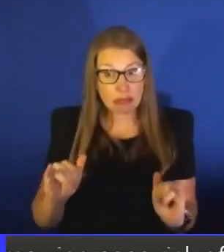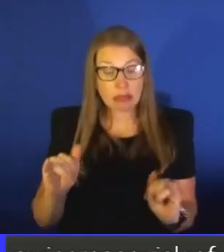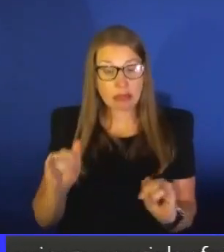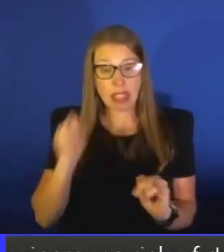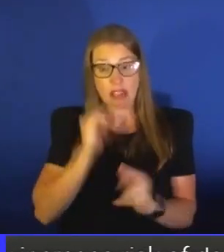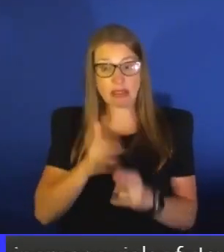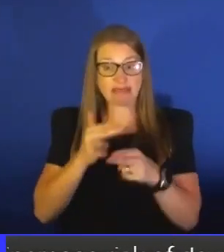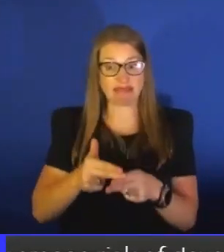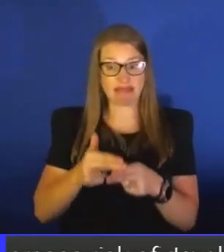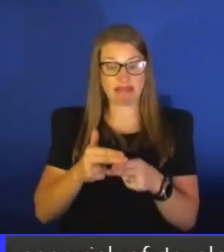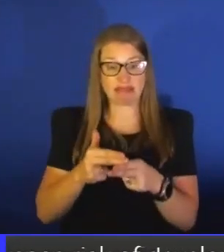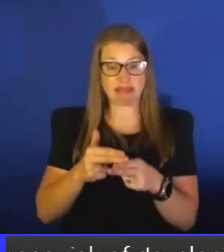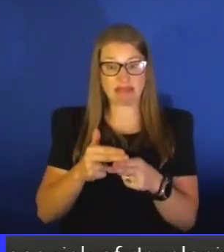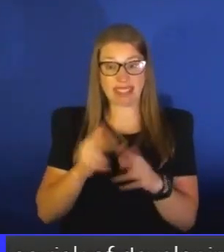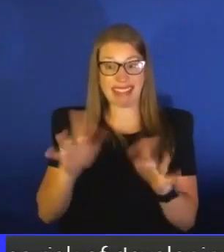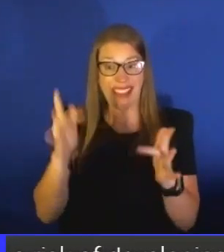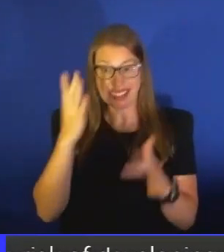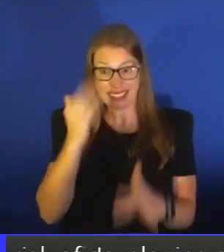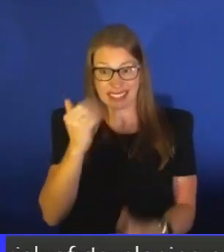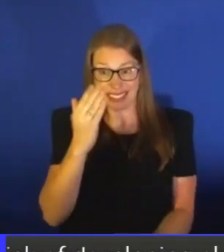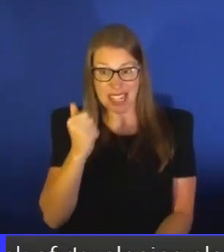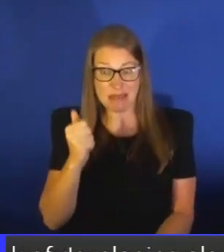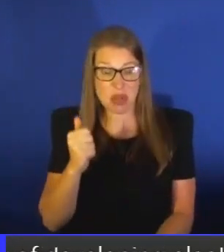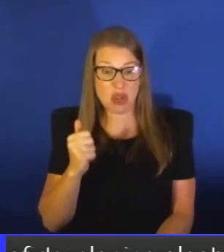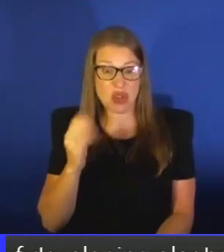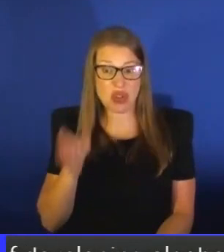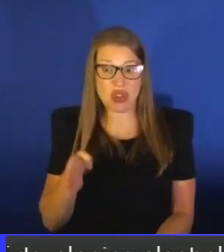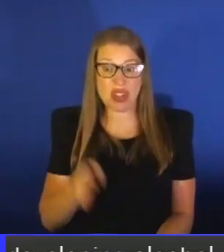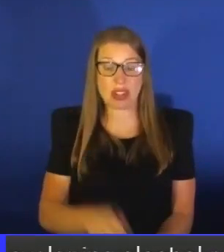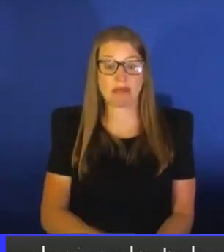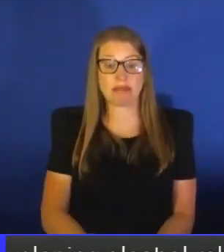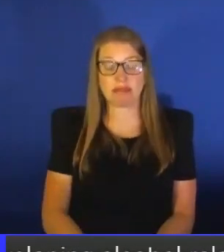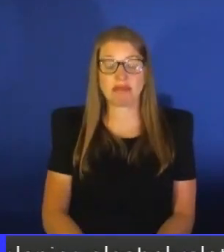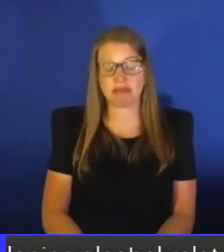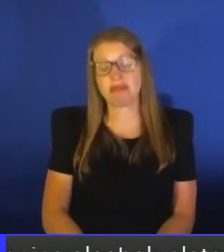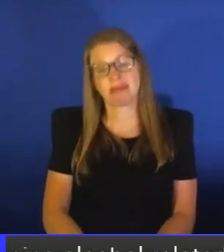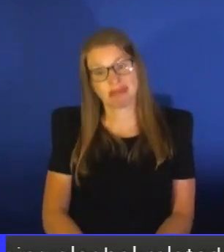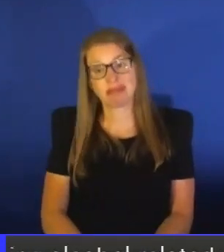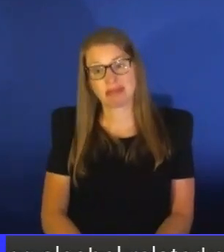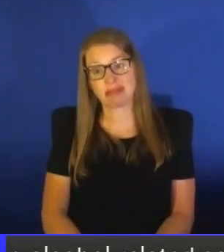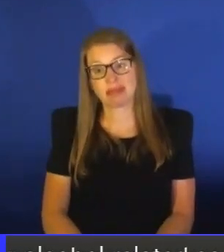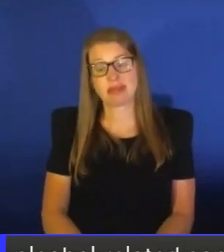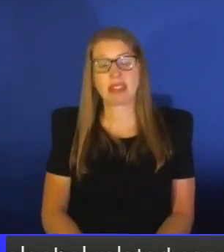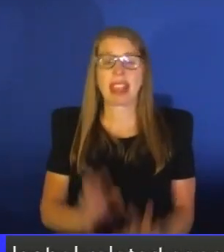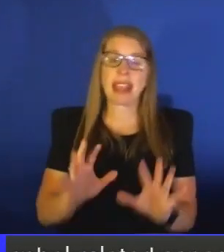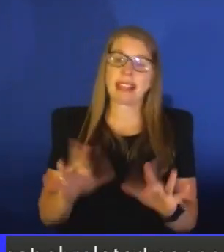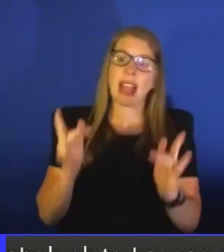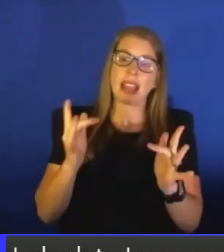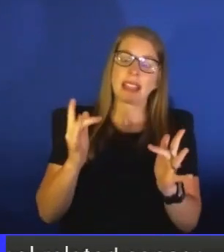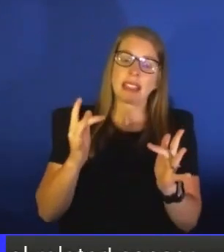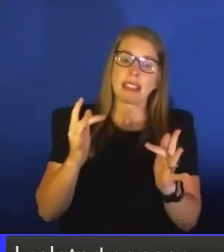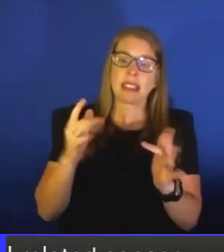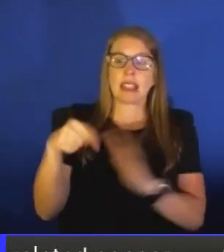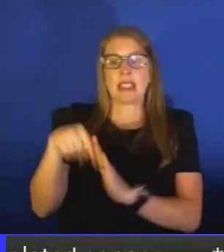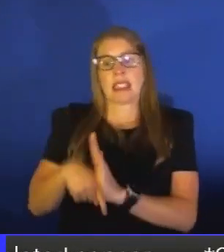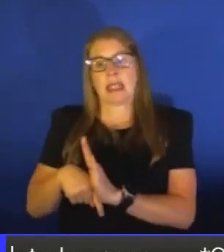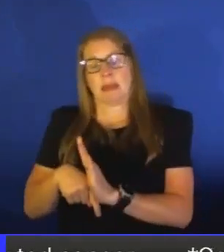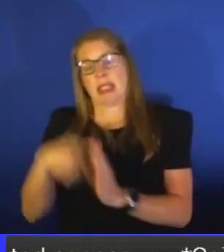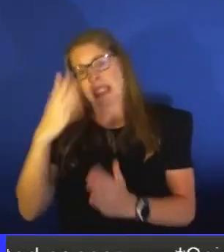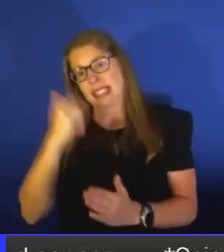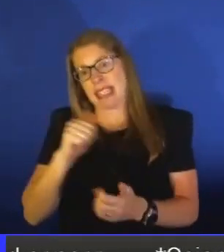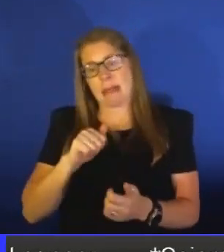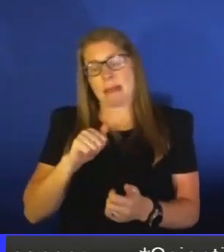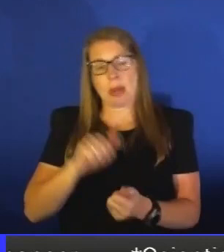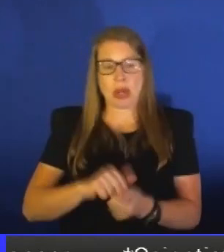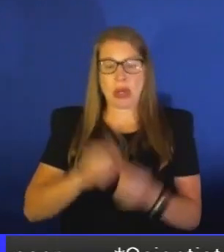slow wave sleep, and we still, are also trying to clarify this light sleepers versus deep sleepers. How different is it?